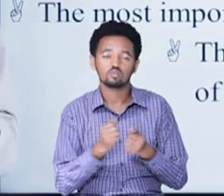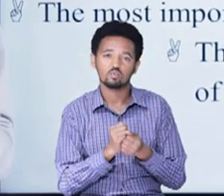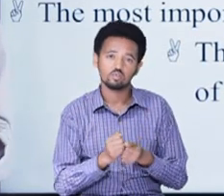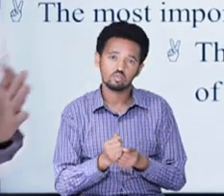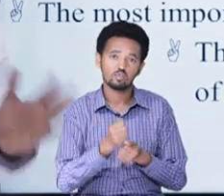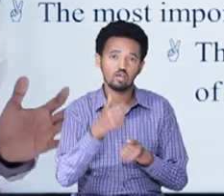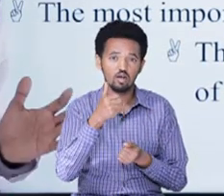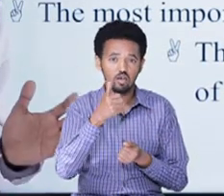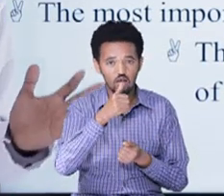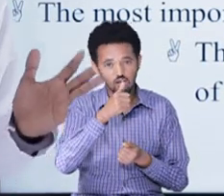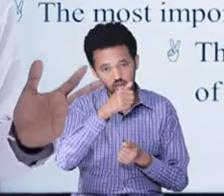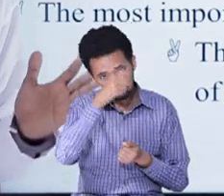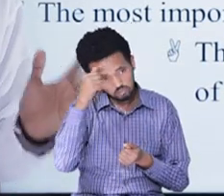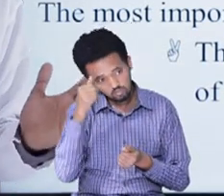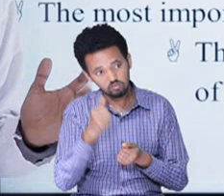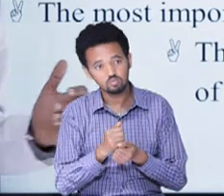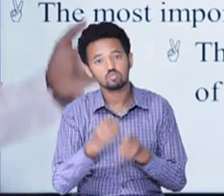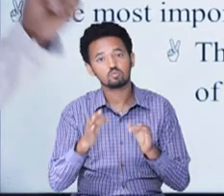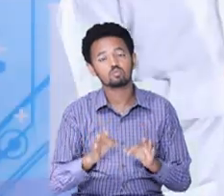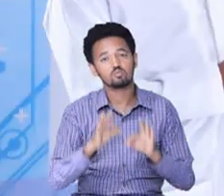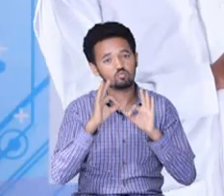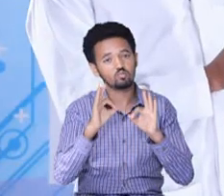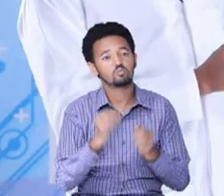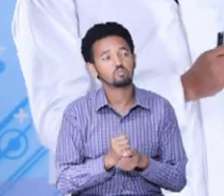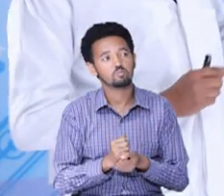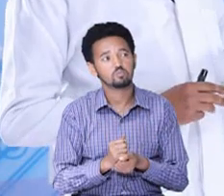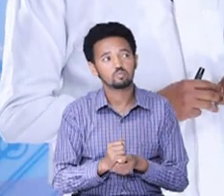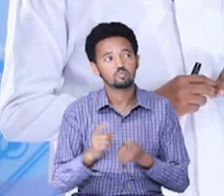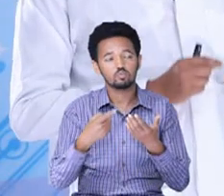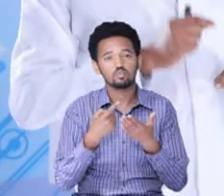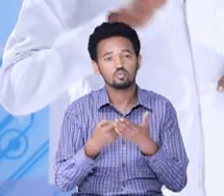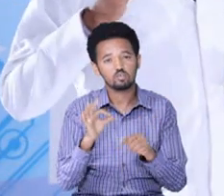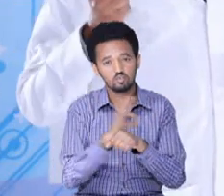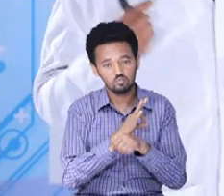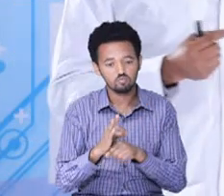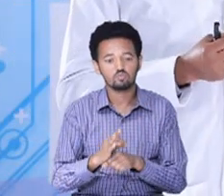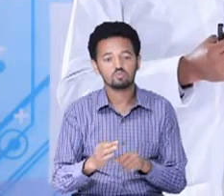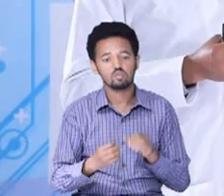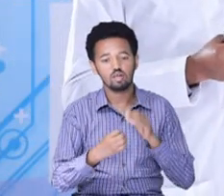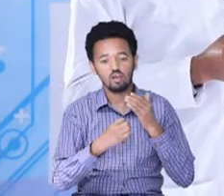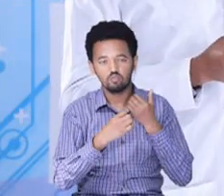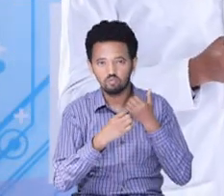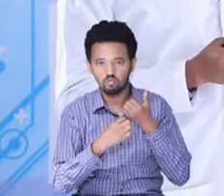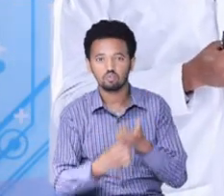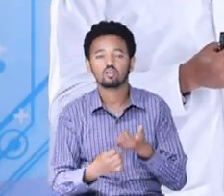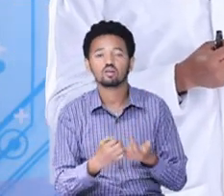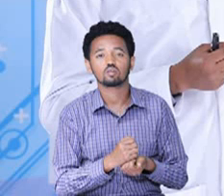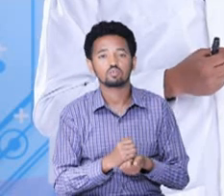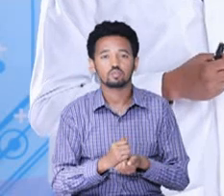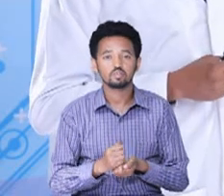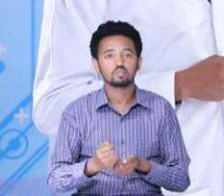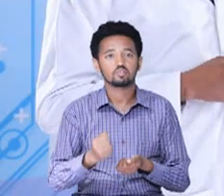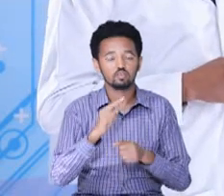one, armed struggle or violent forms. Several factors affected